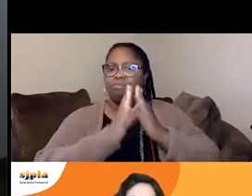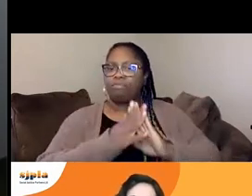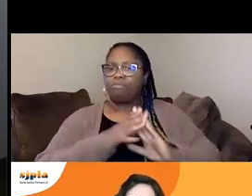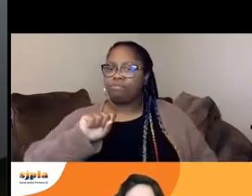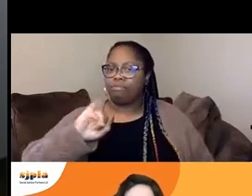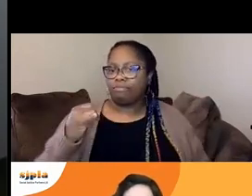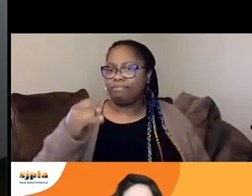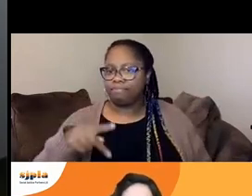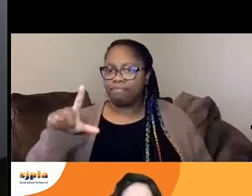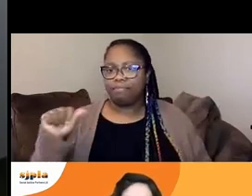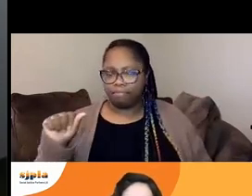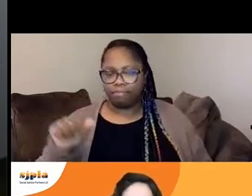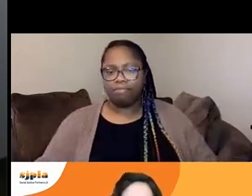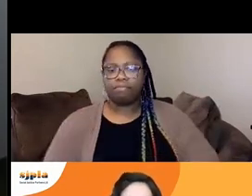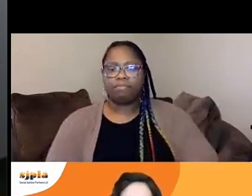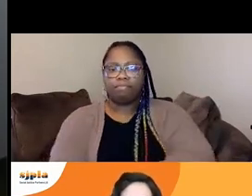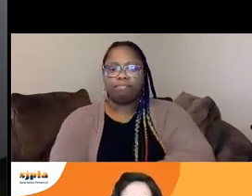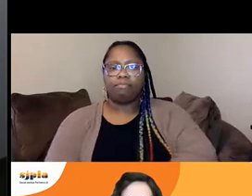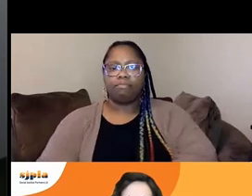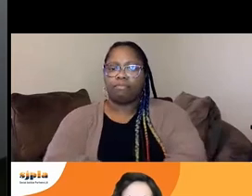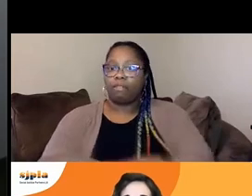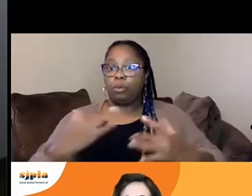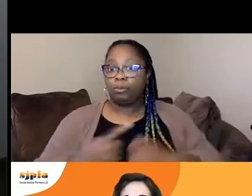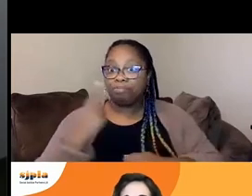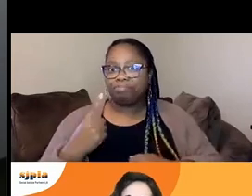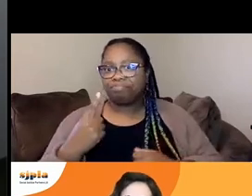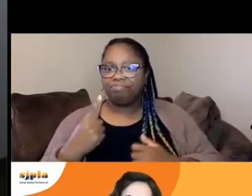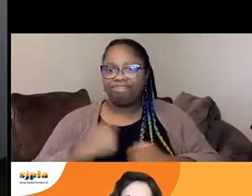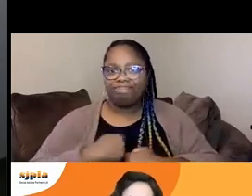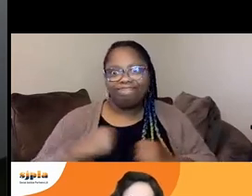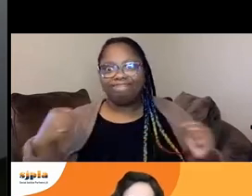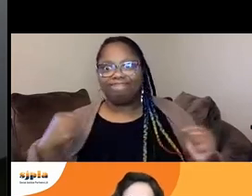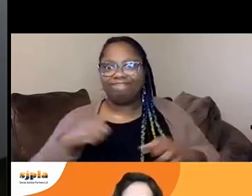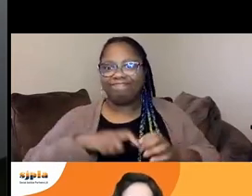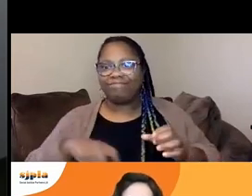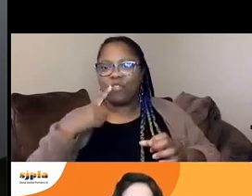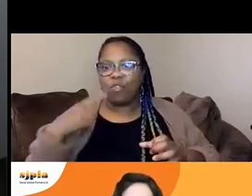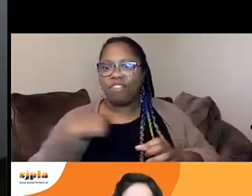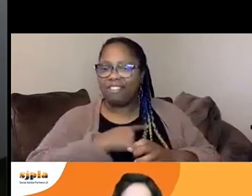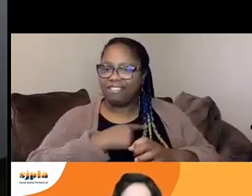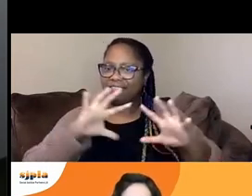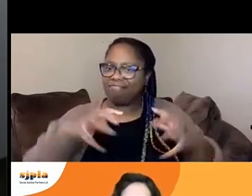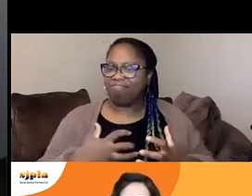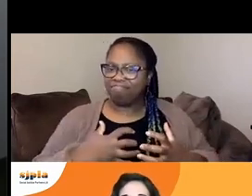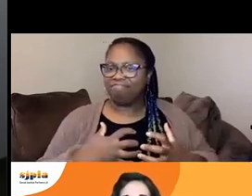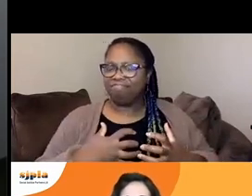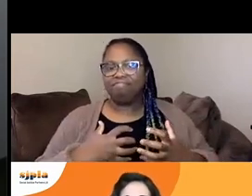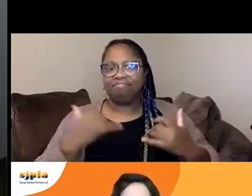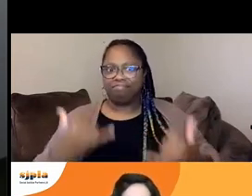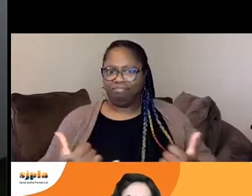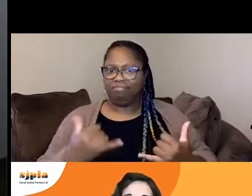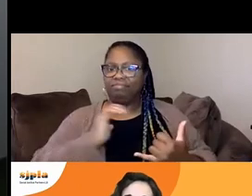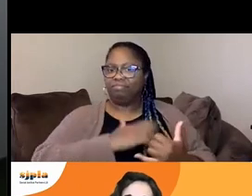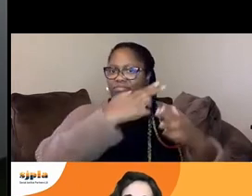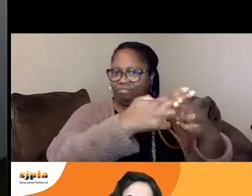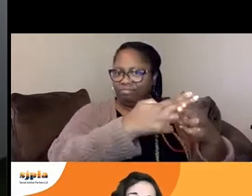Partners Los Angeles. So today is a bit of a coming out for us collectively. We feel this name now aligns with